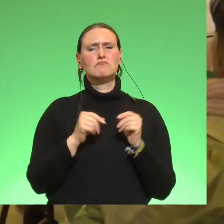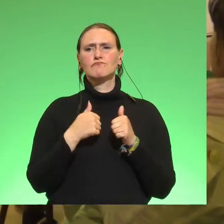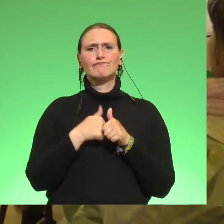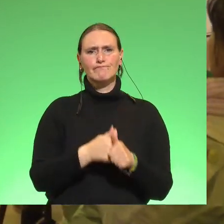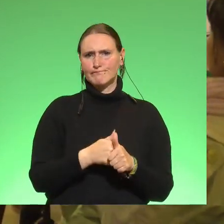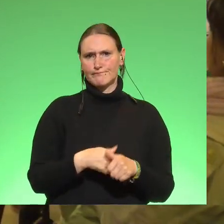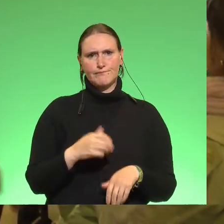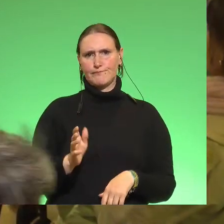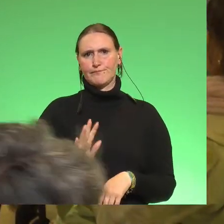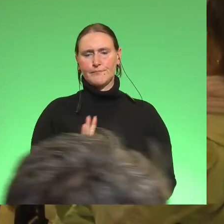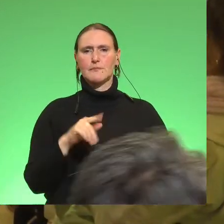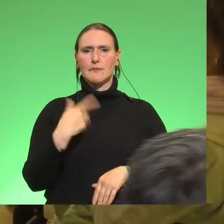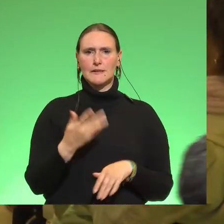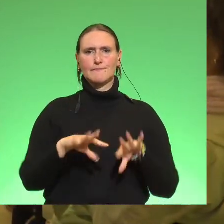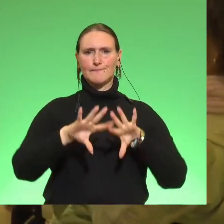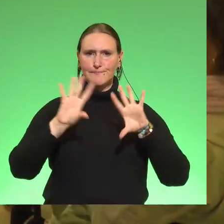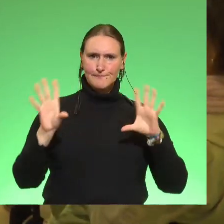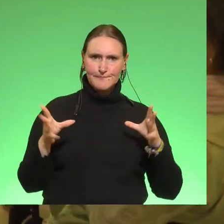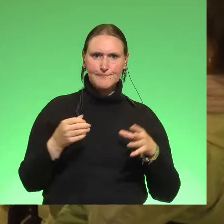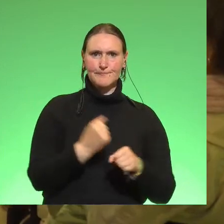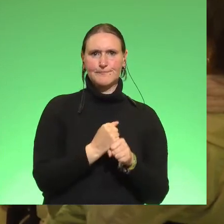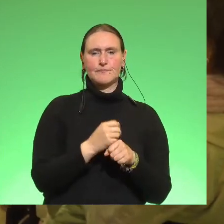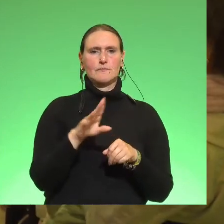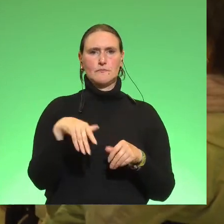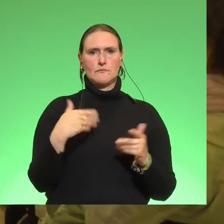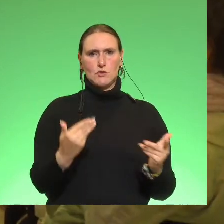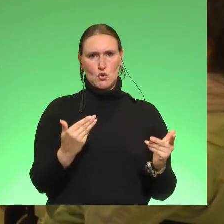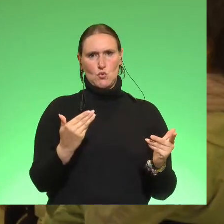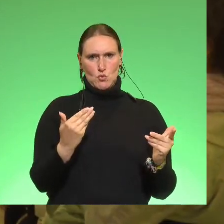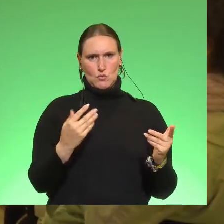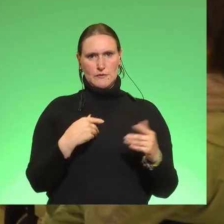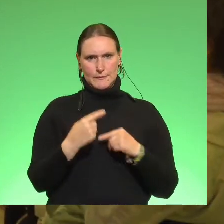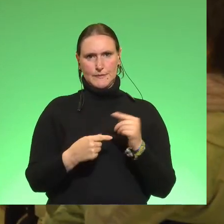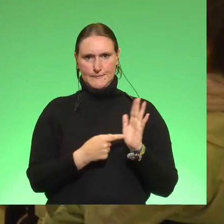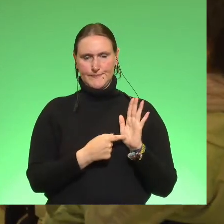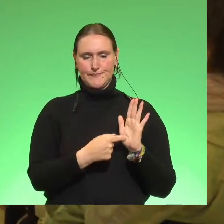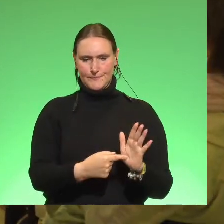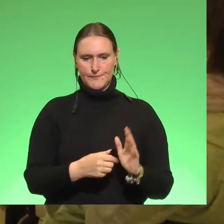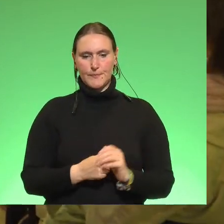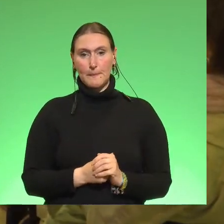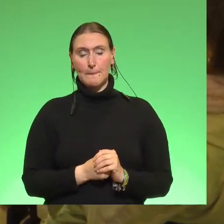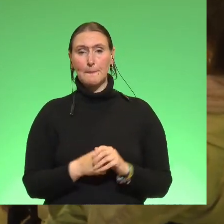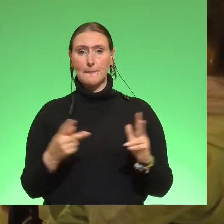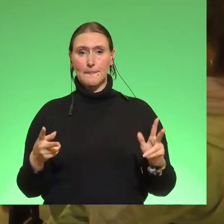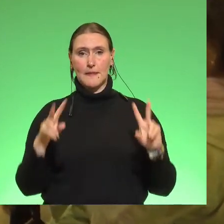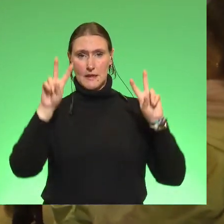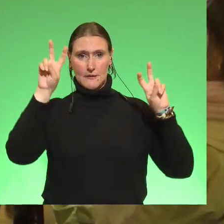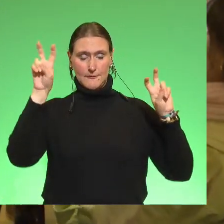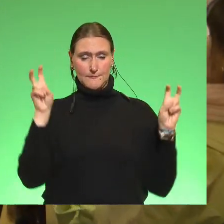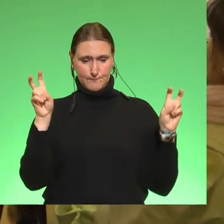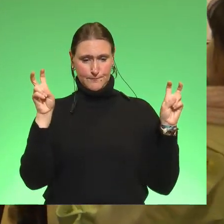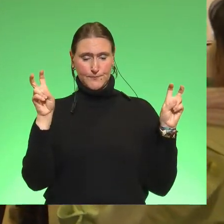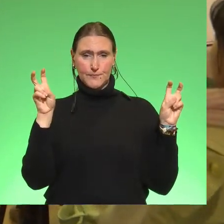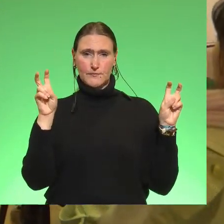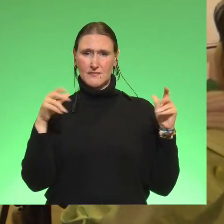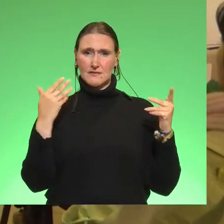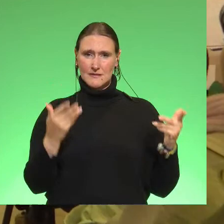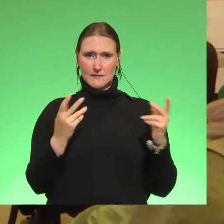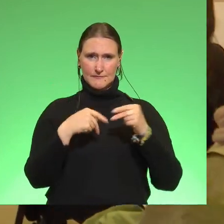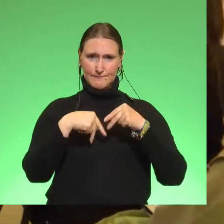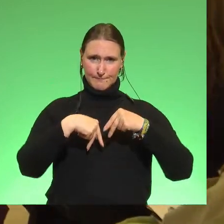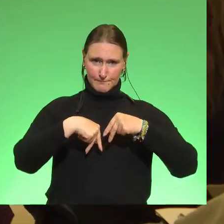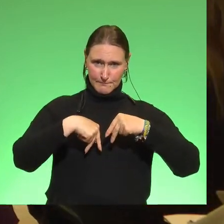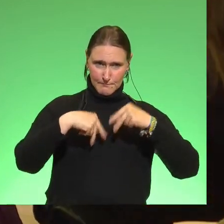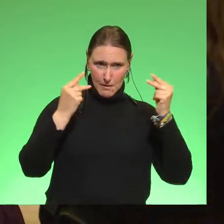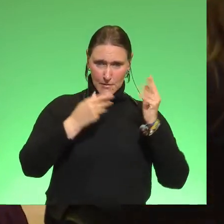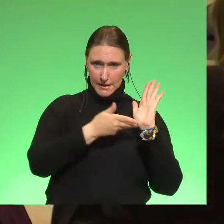an interesting way of thinking. So, quote, "It is in precisely this public domain where the effects